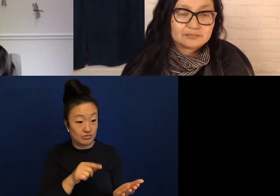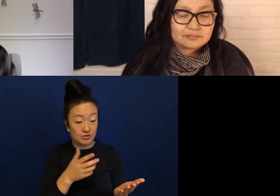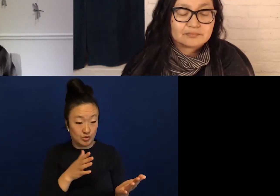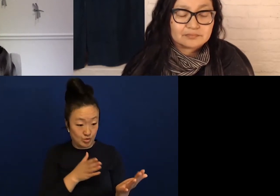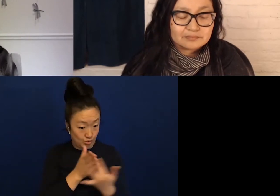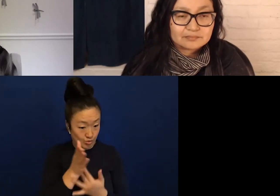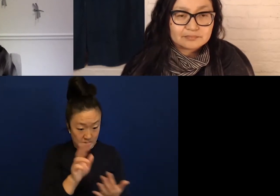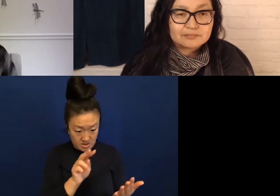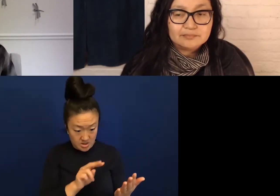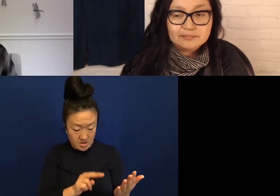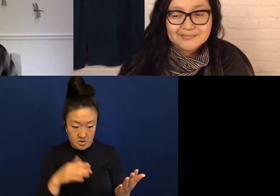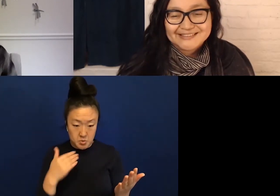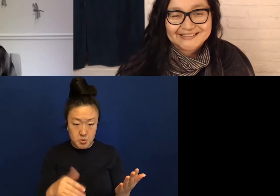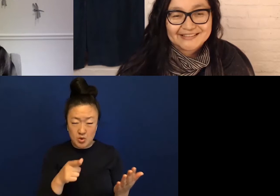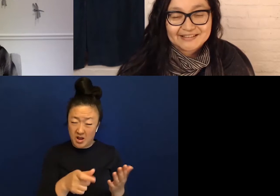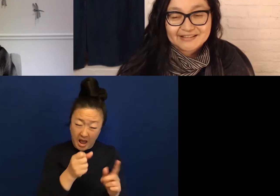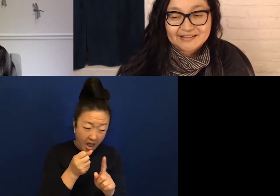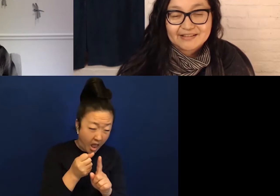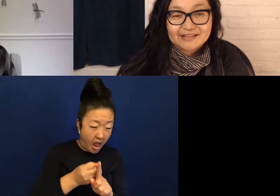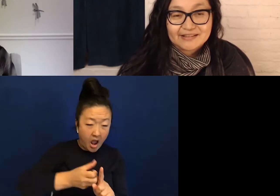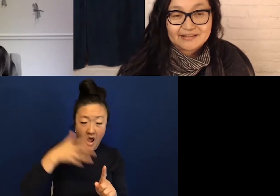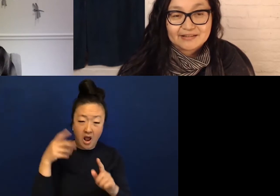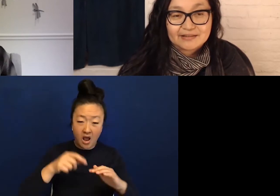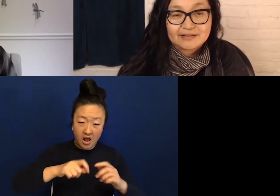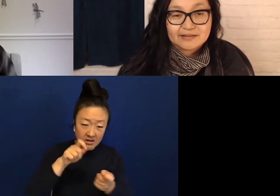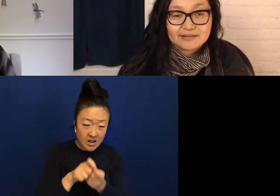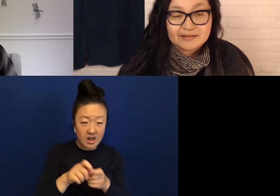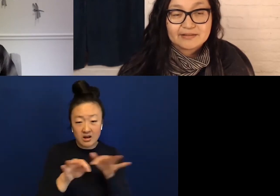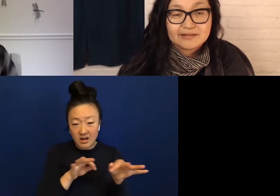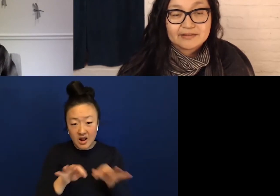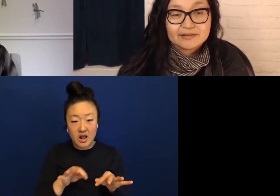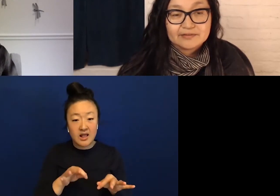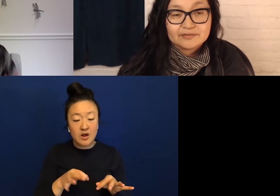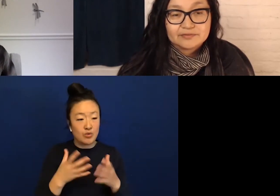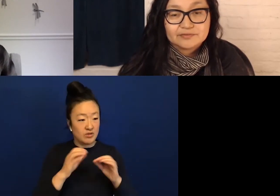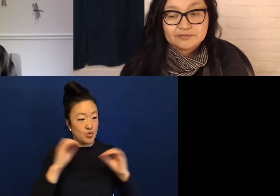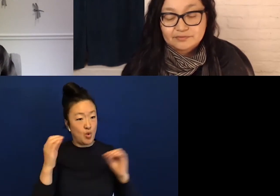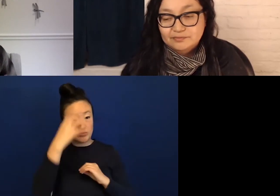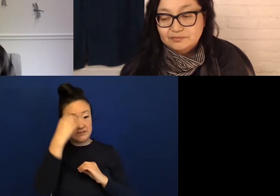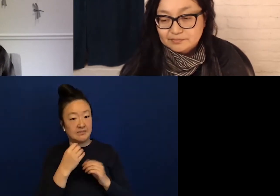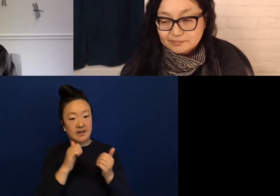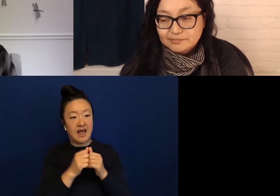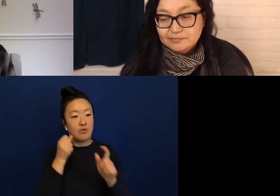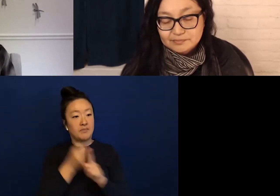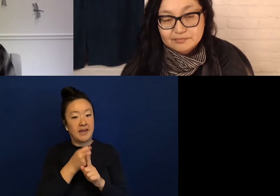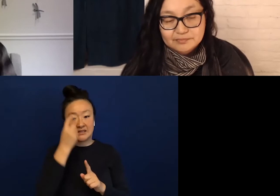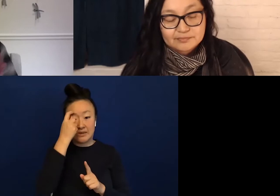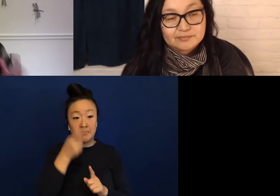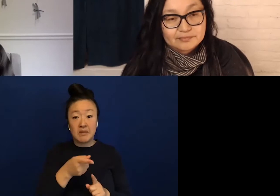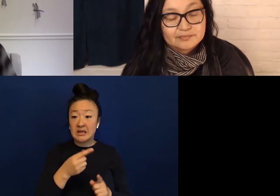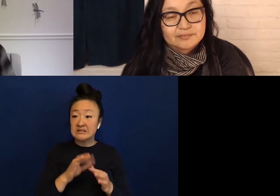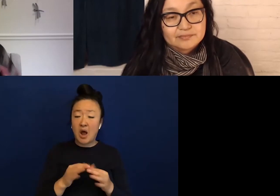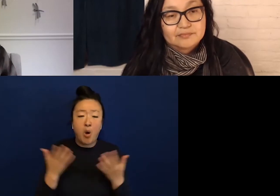through in excruciating detail like what sleep deprivation does to the mind. And for him to say, well, I didn't suffer, you know,